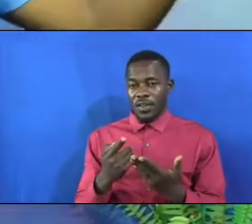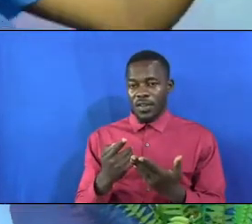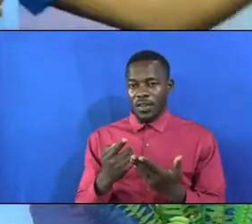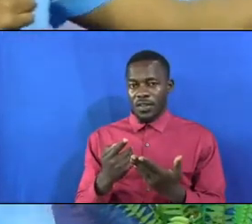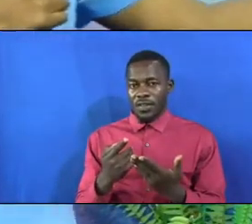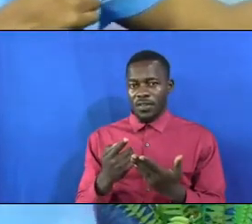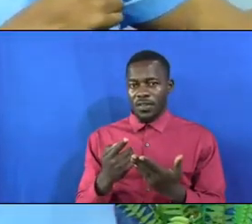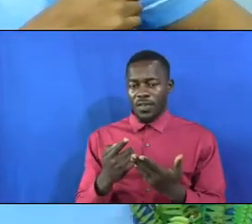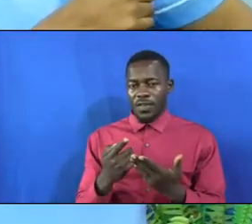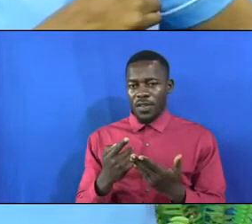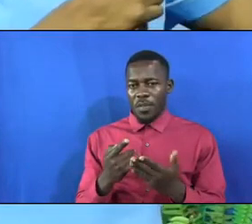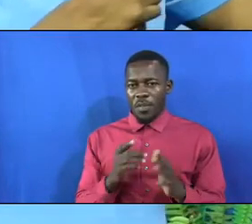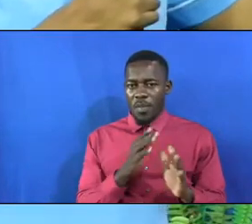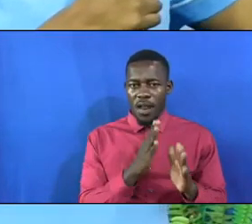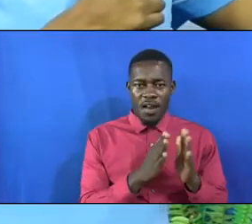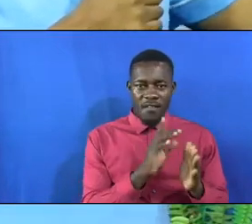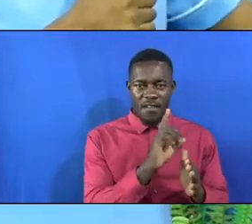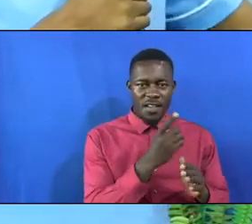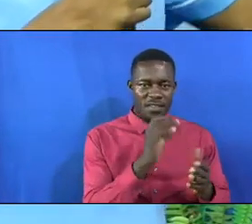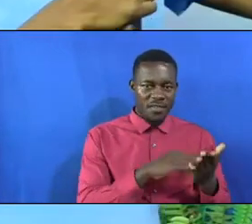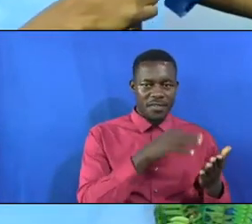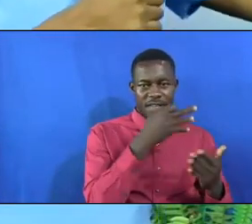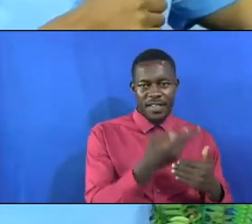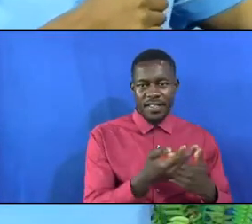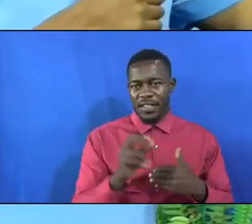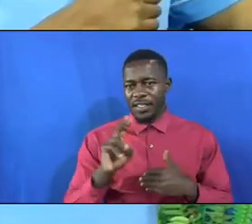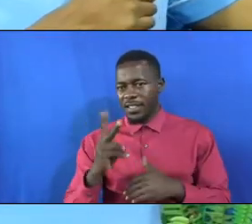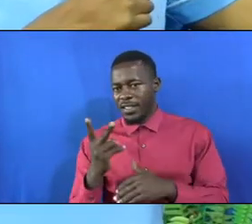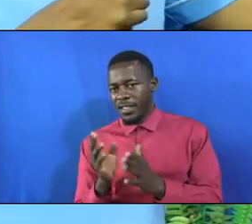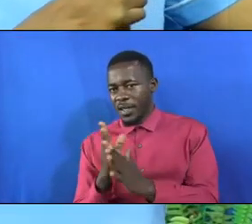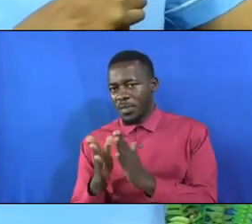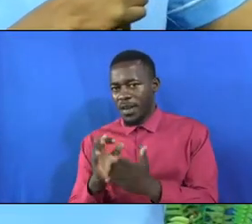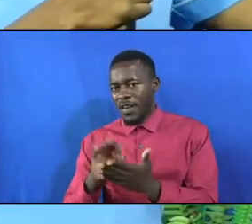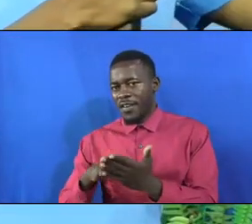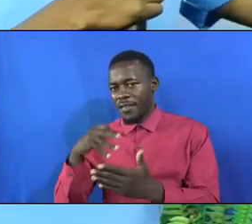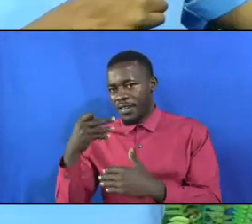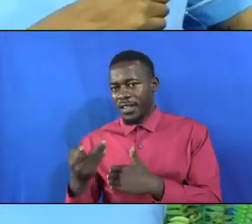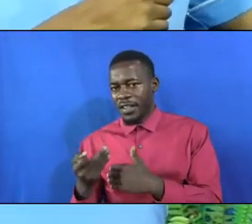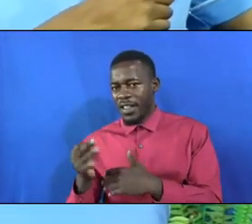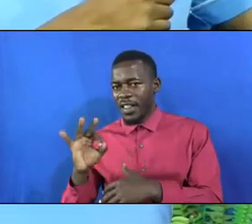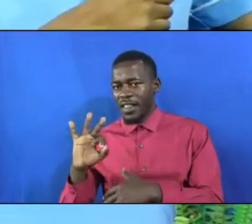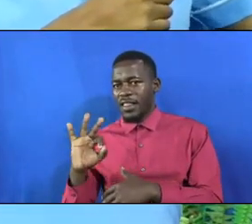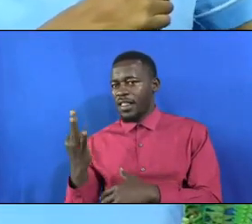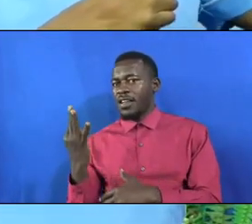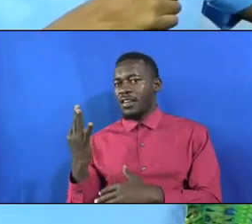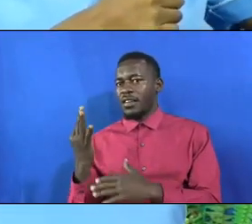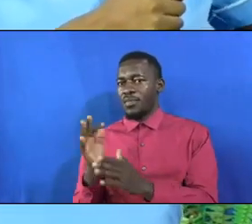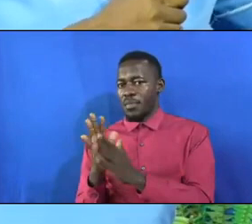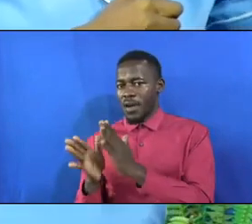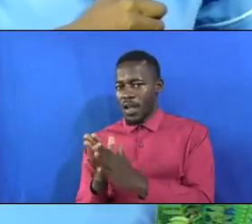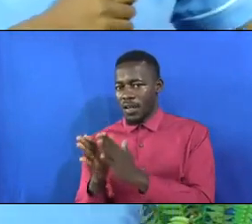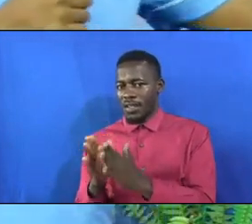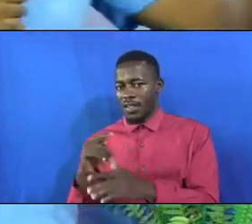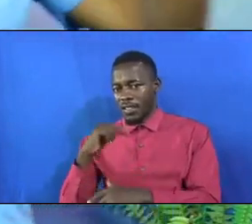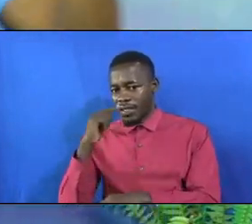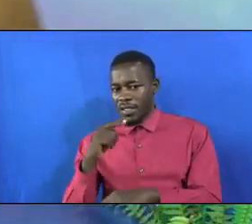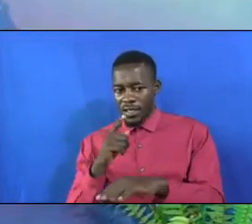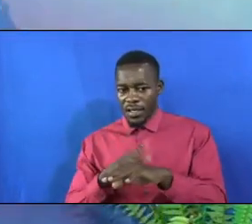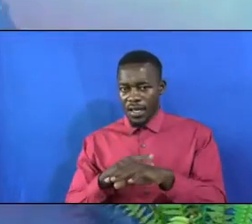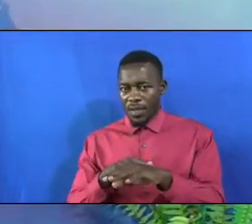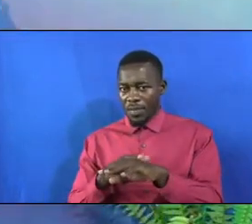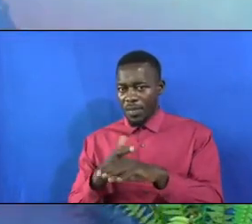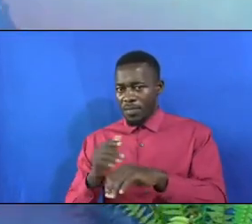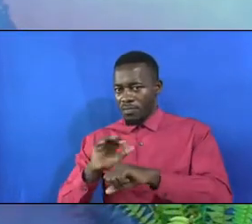fails. So the second plan is the boy child to be killed at birth. That fails. So